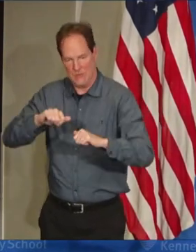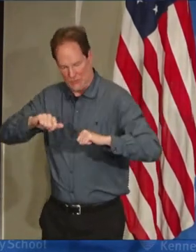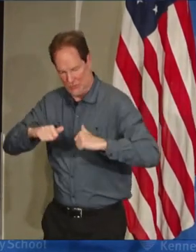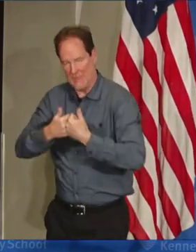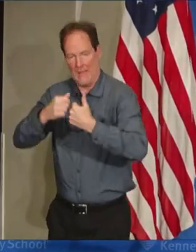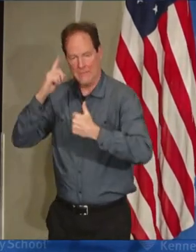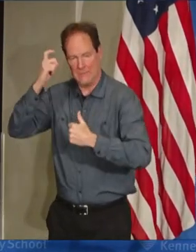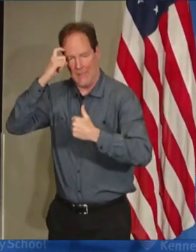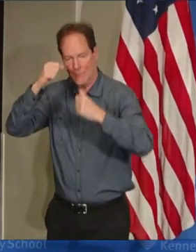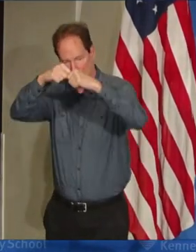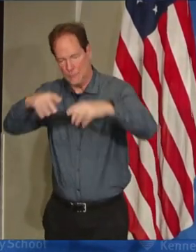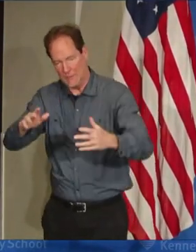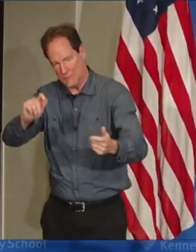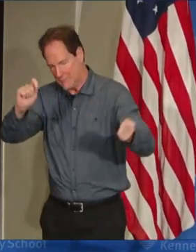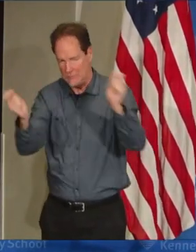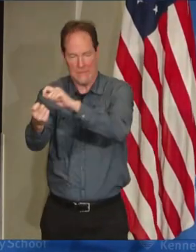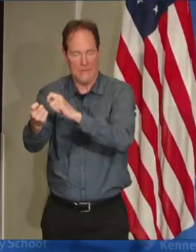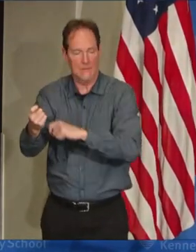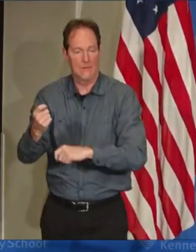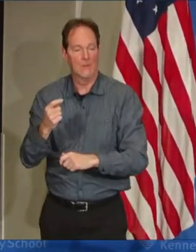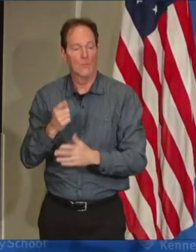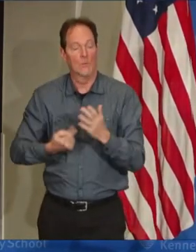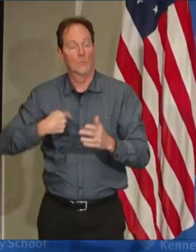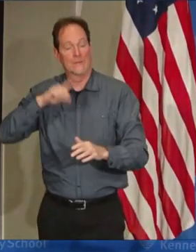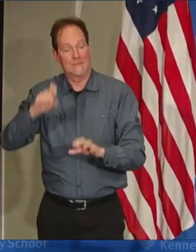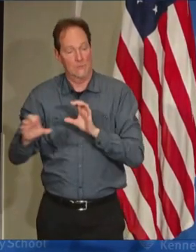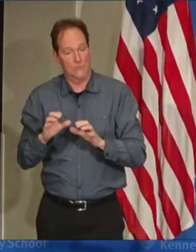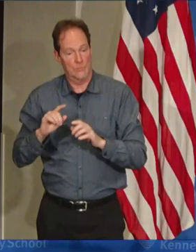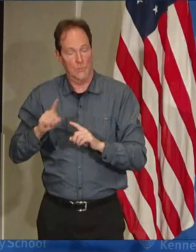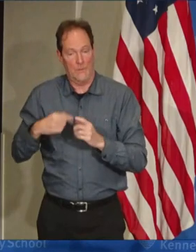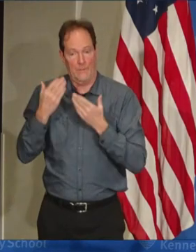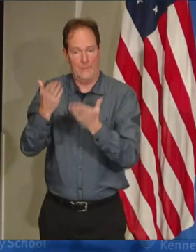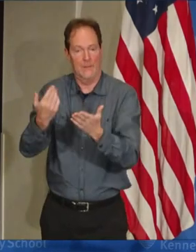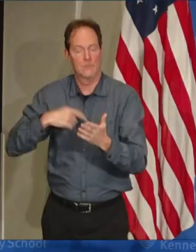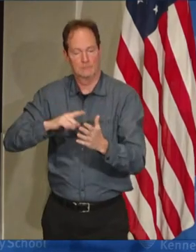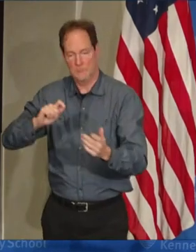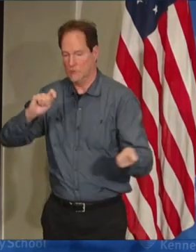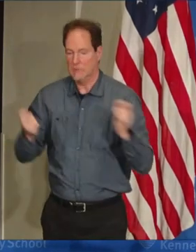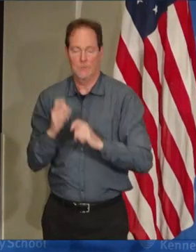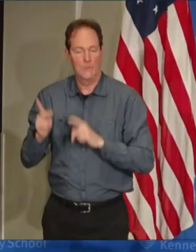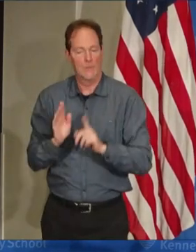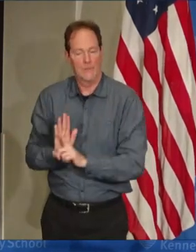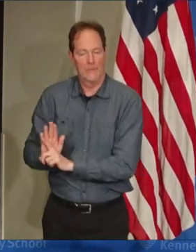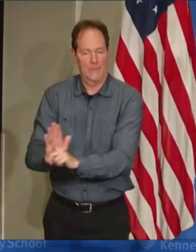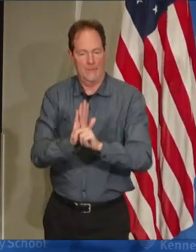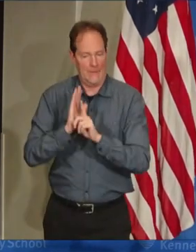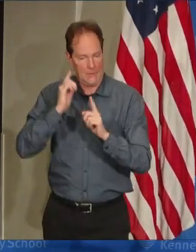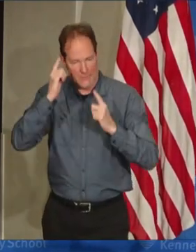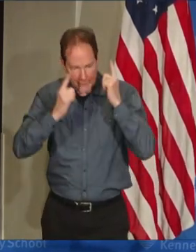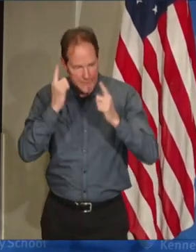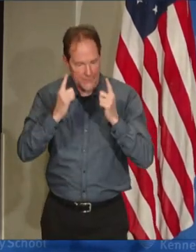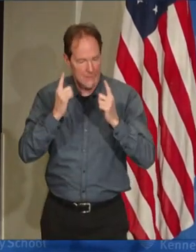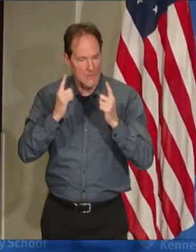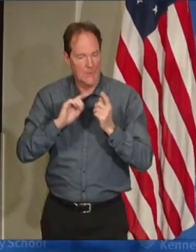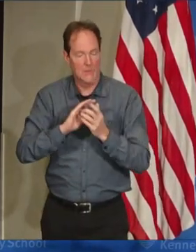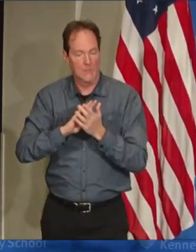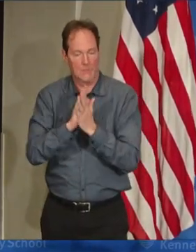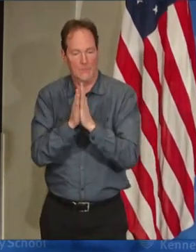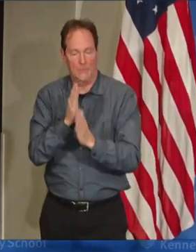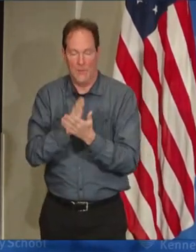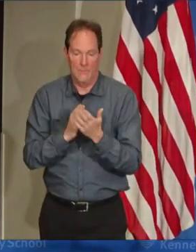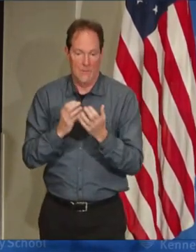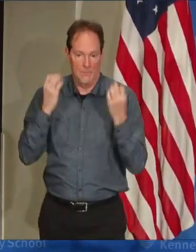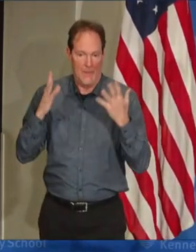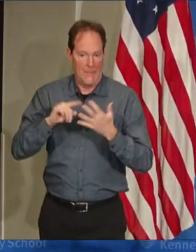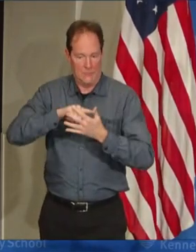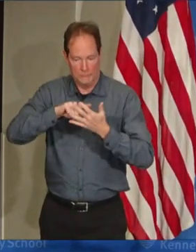of what we had to do while we were there was challenge people's thinking, to be able to become a part of many